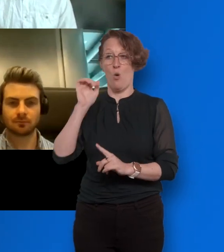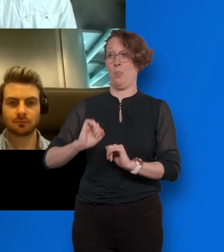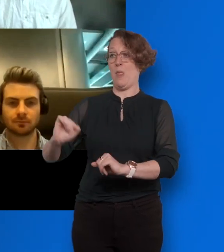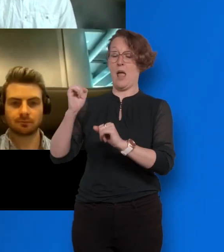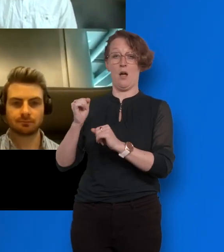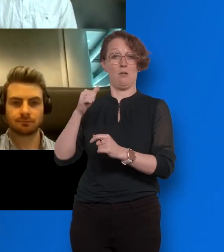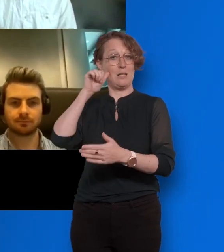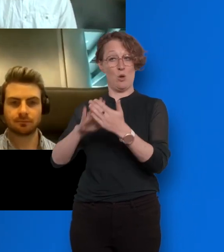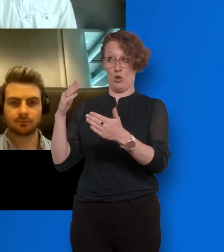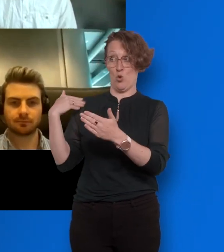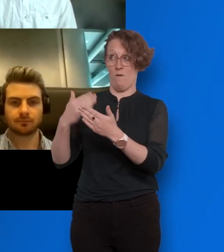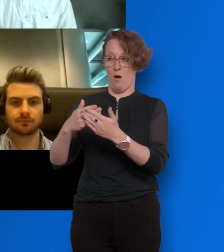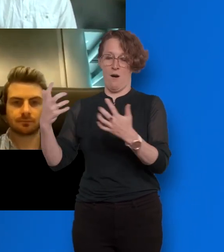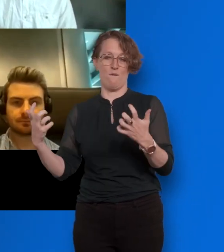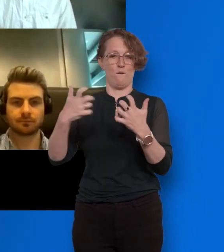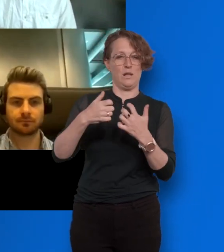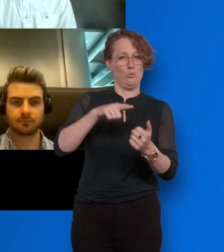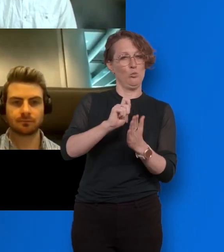proposal.